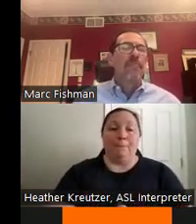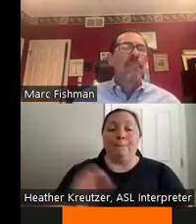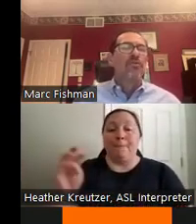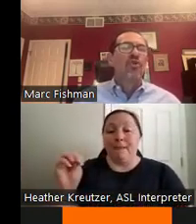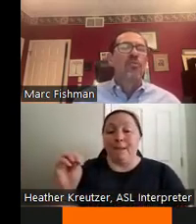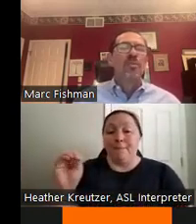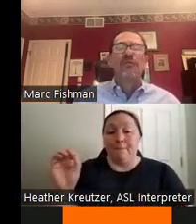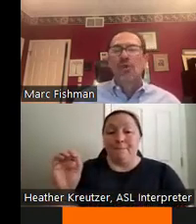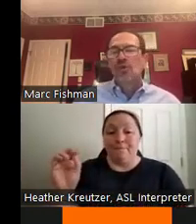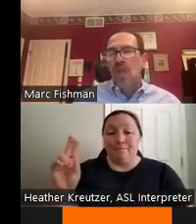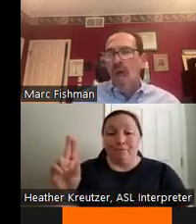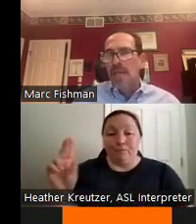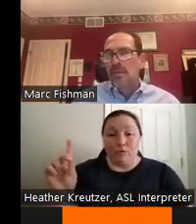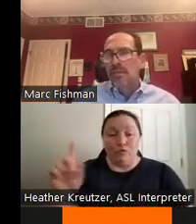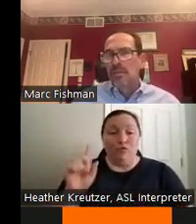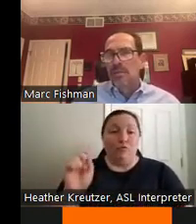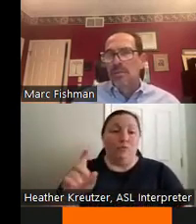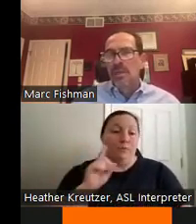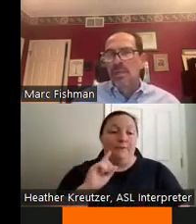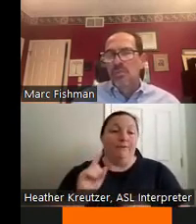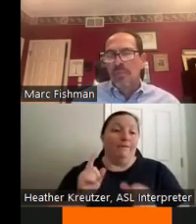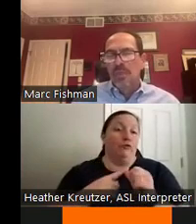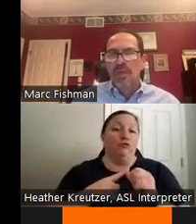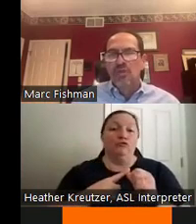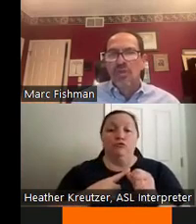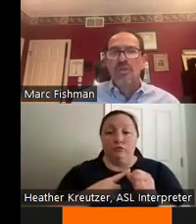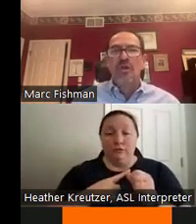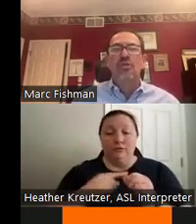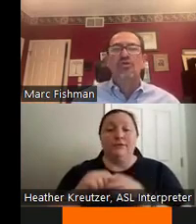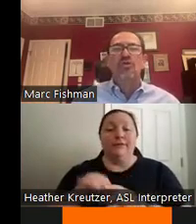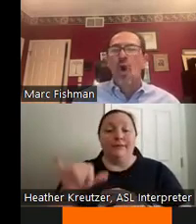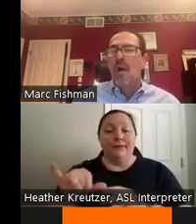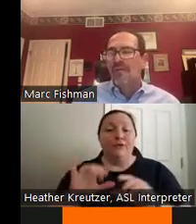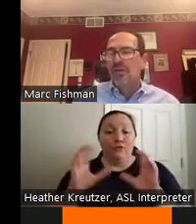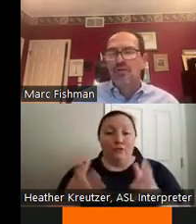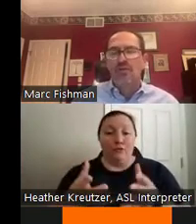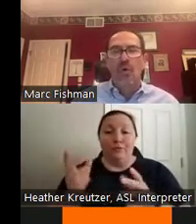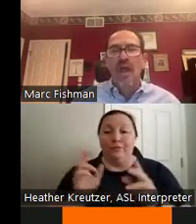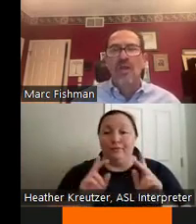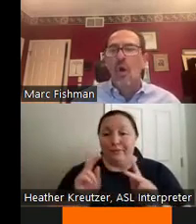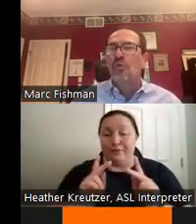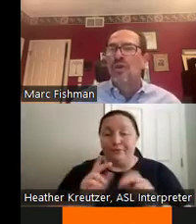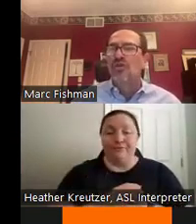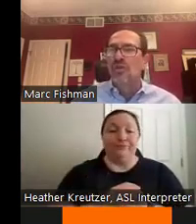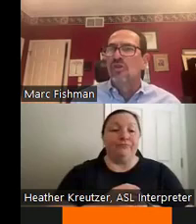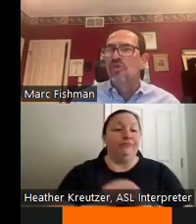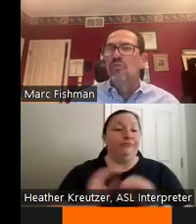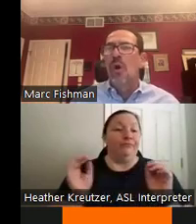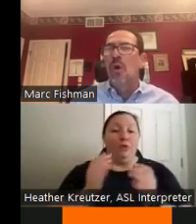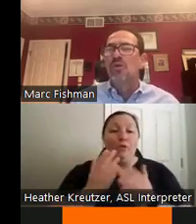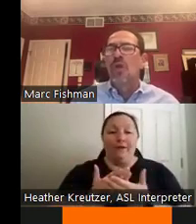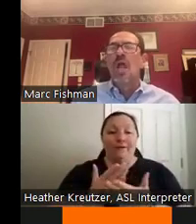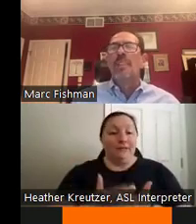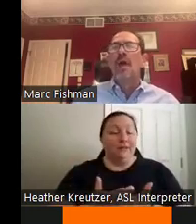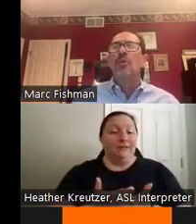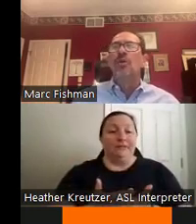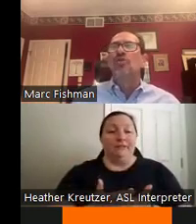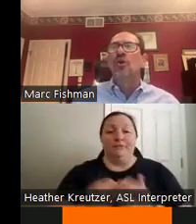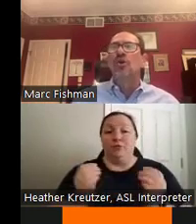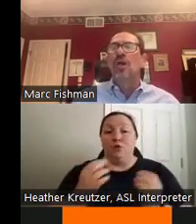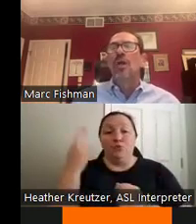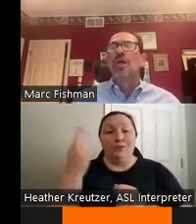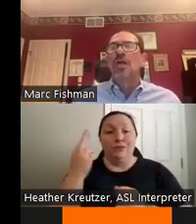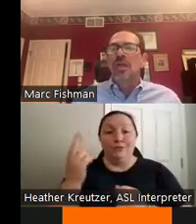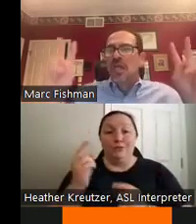MOUD should be first line in this population. There is no evidence for and no reason to suppose that